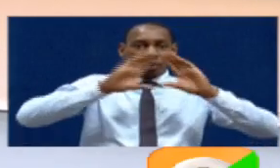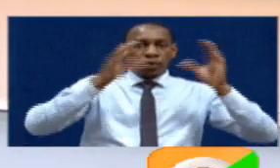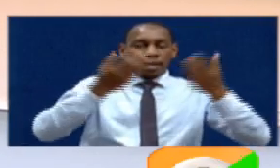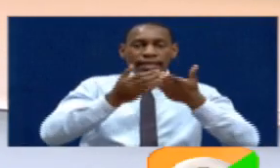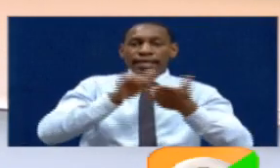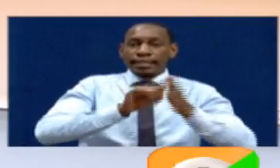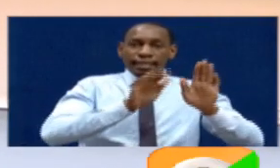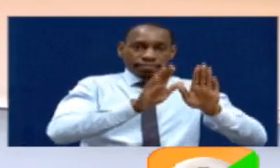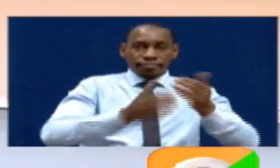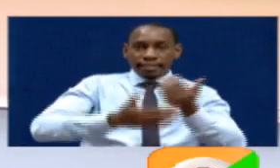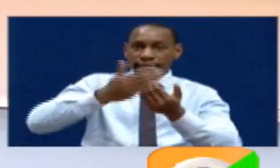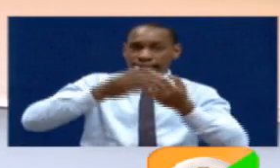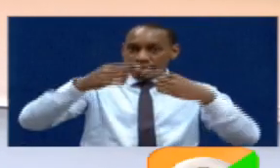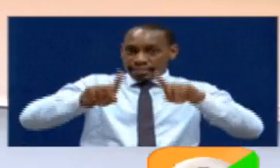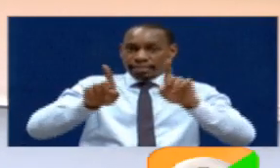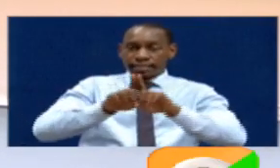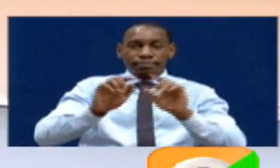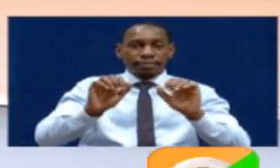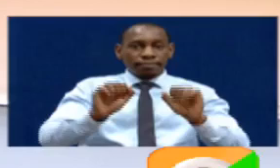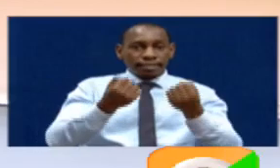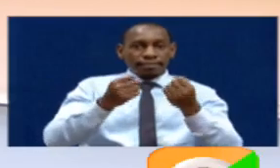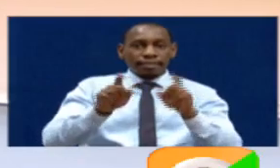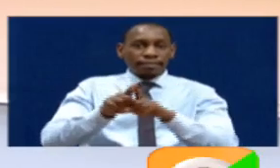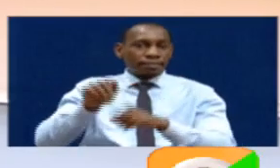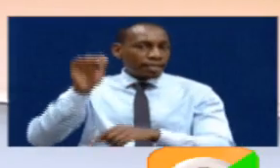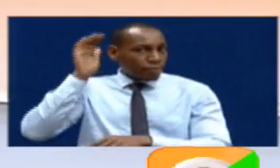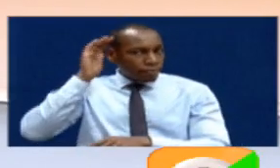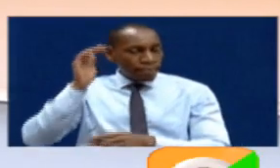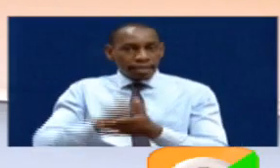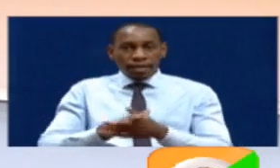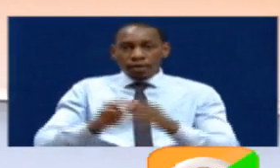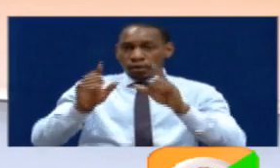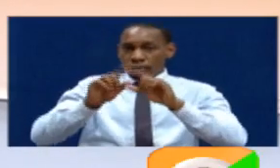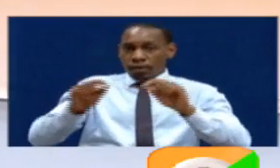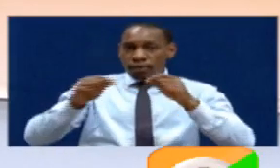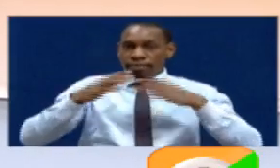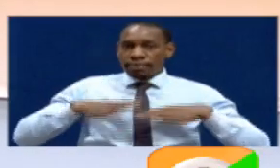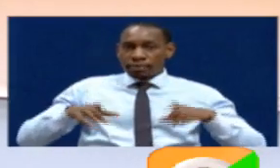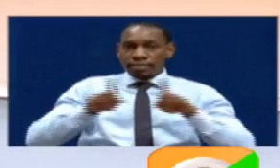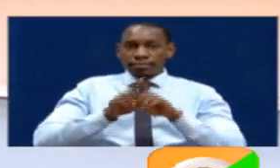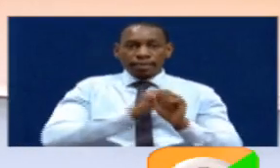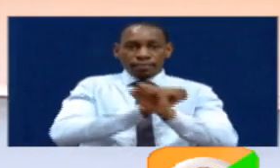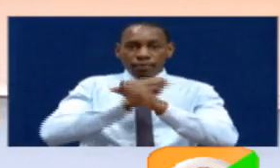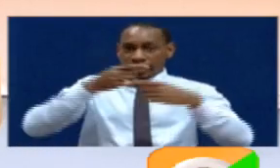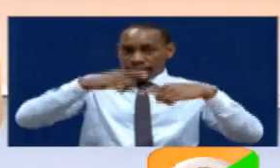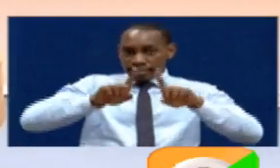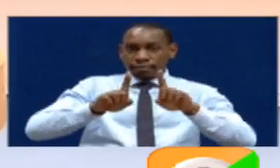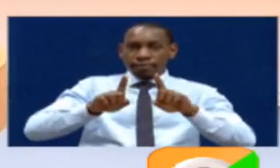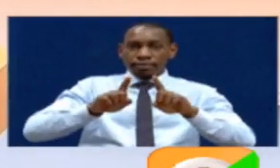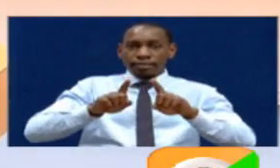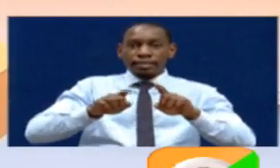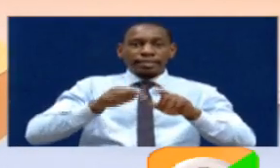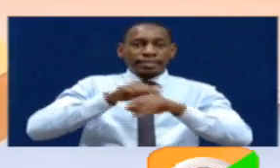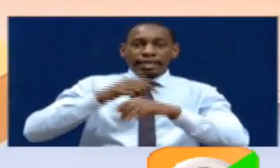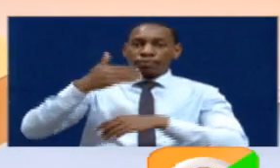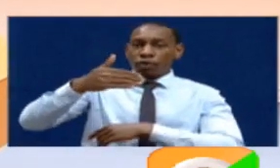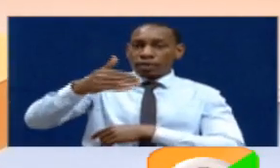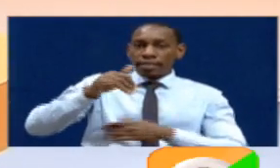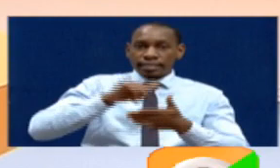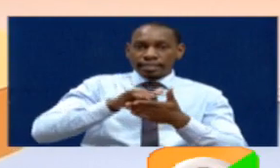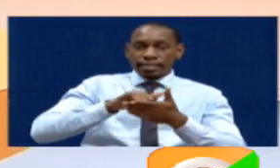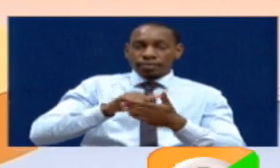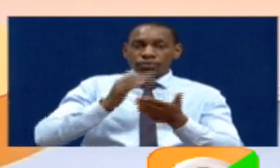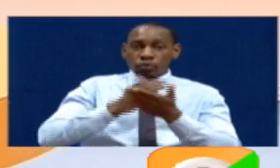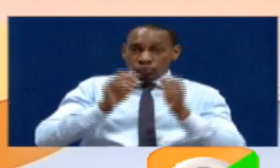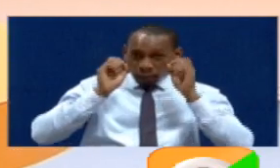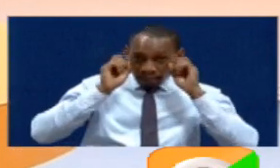just to take care of themselves and be safe and listen to everything that people are saying and just protect yourself at all time. Put your guard